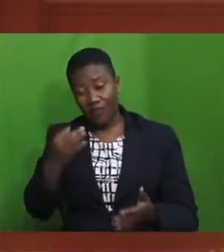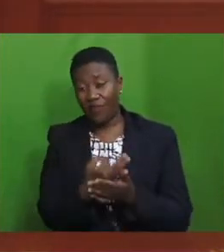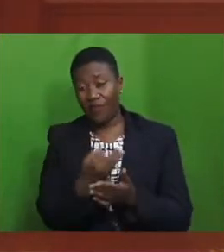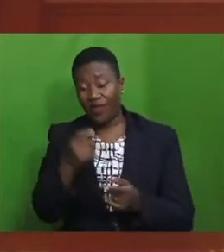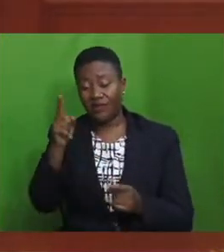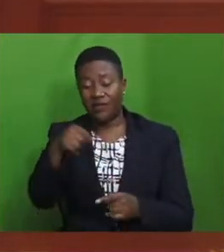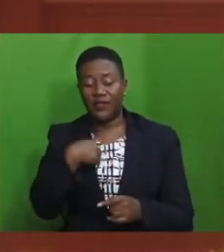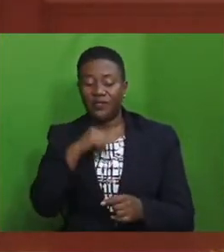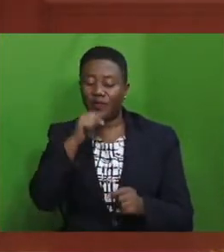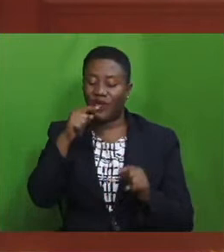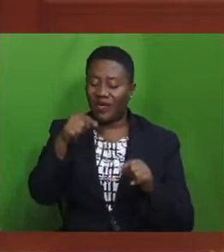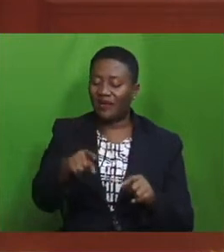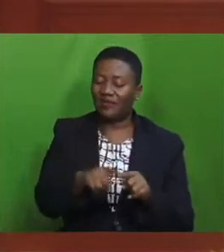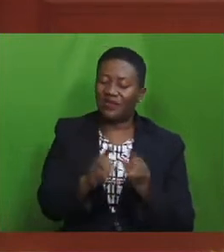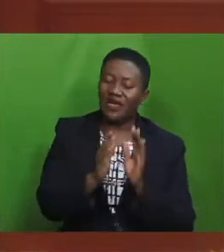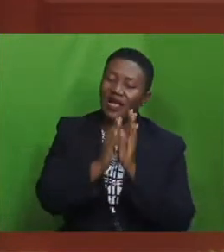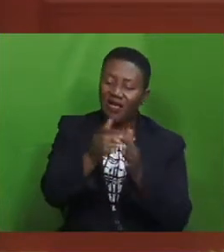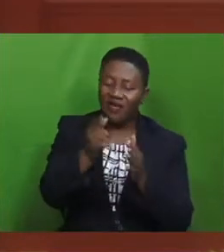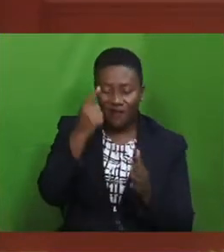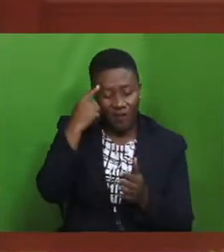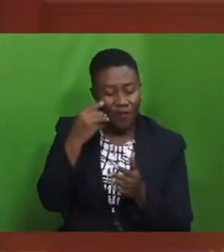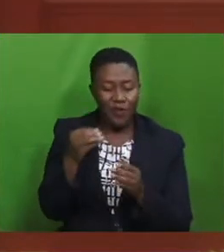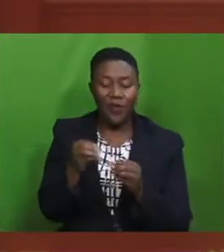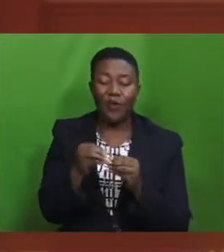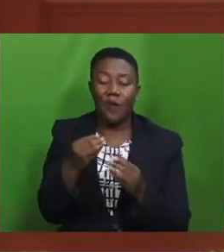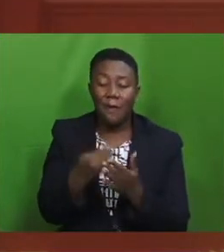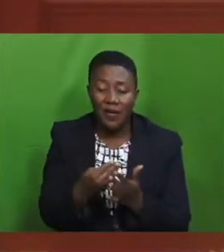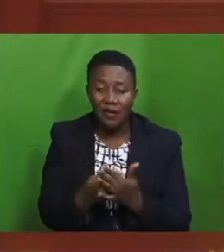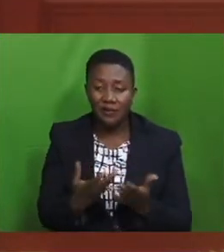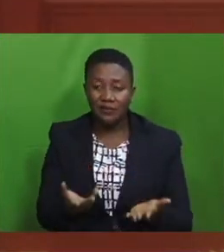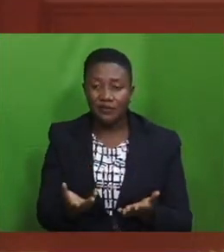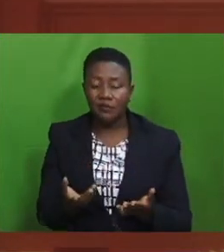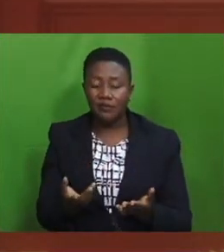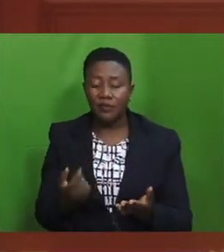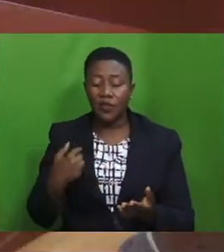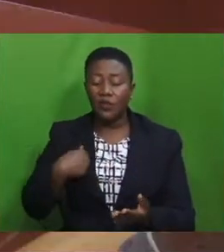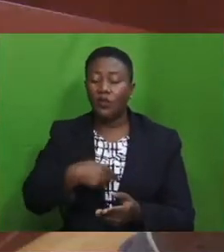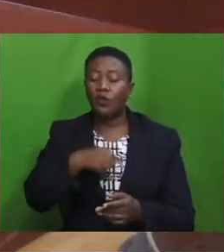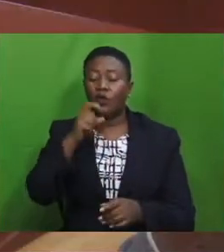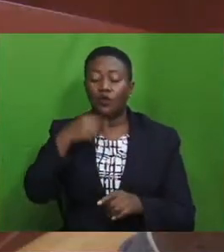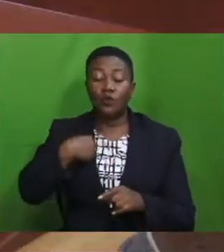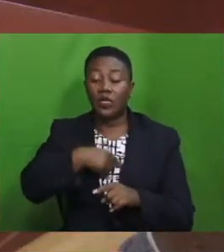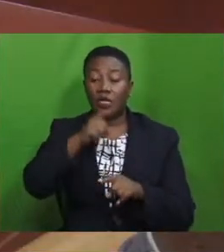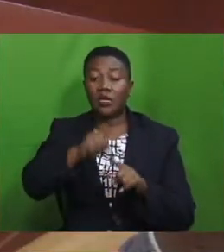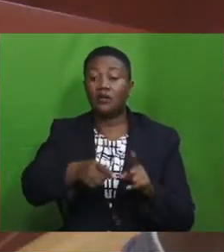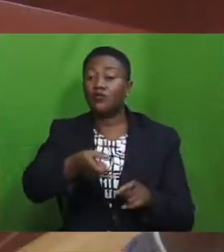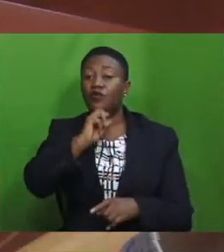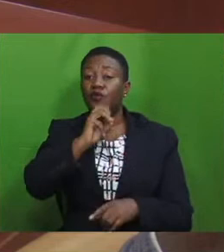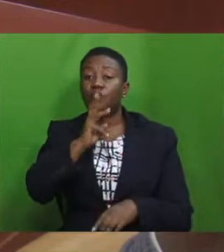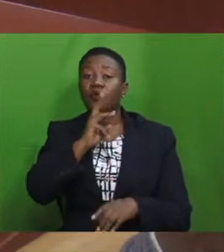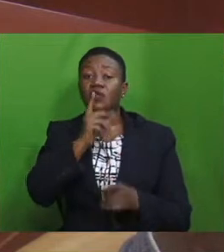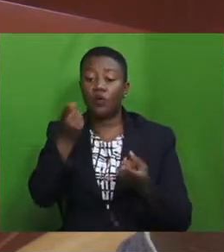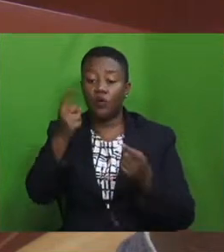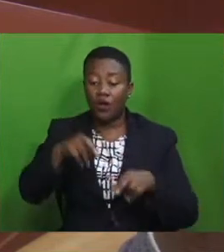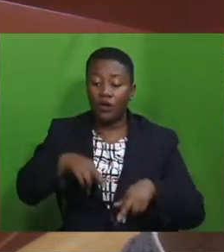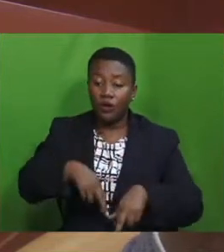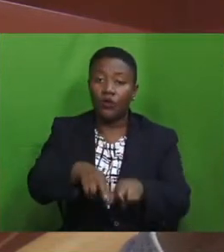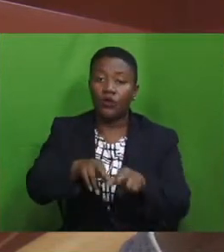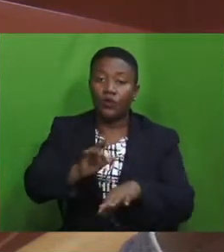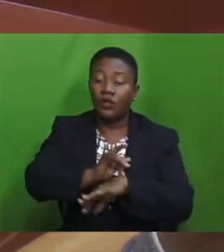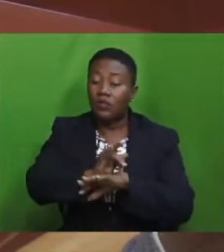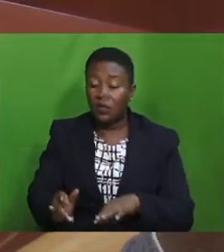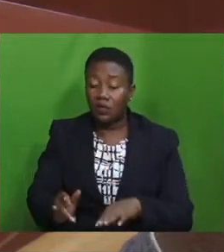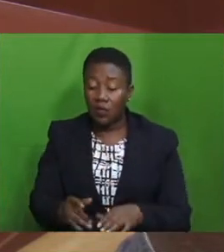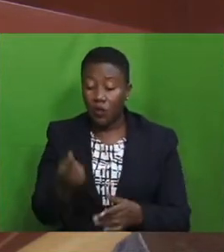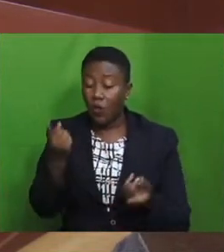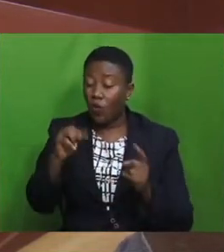money. As I indicated to him, you don't drink water from an empty calabash. When your revenue is not doing well, it